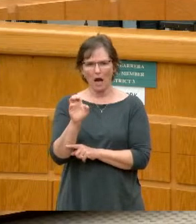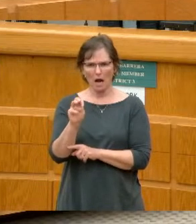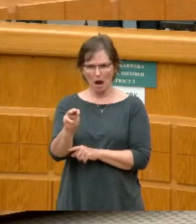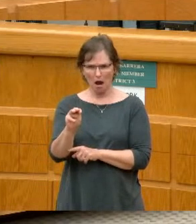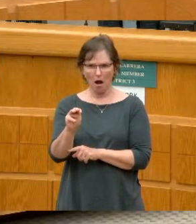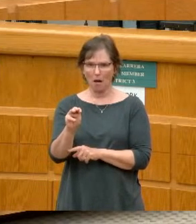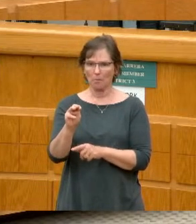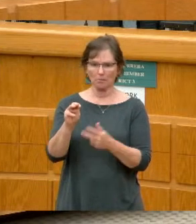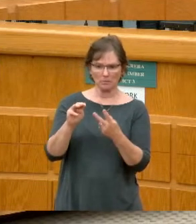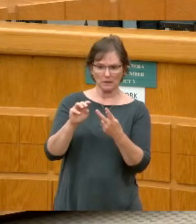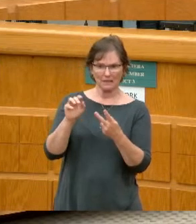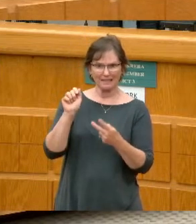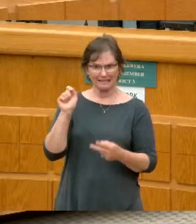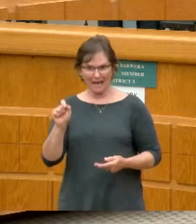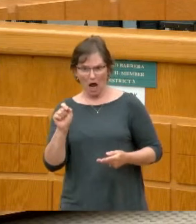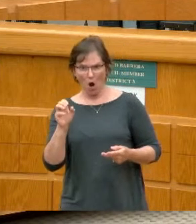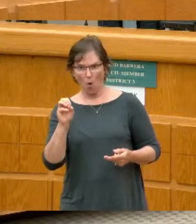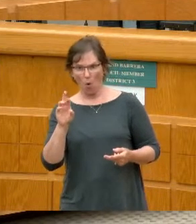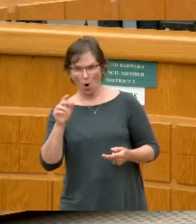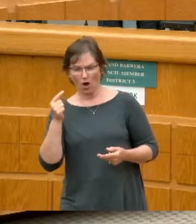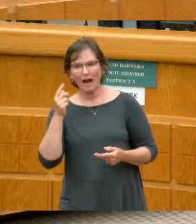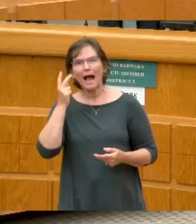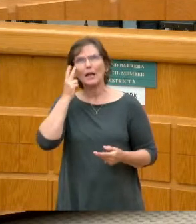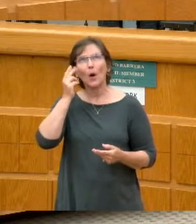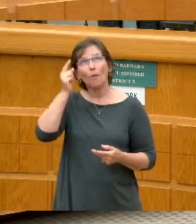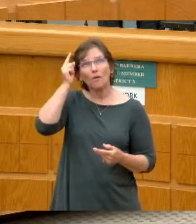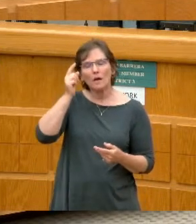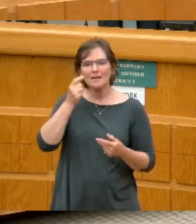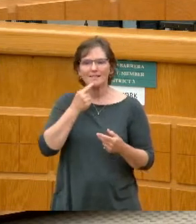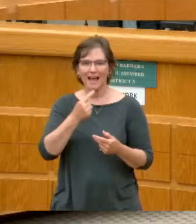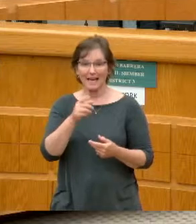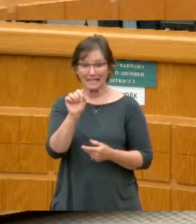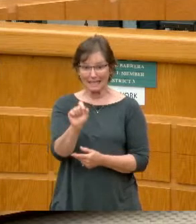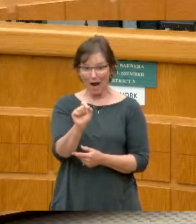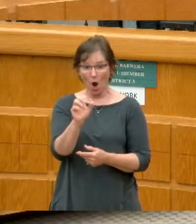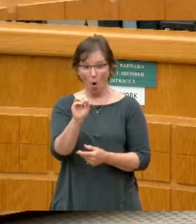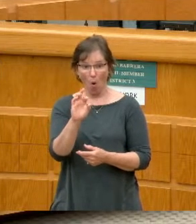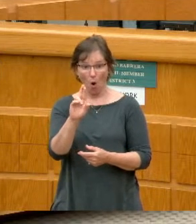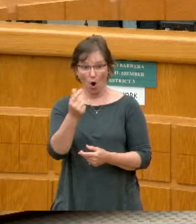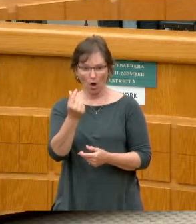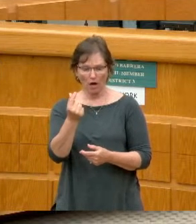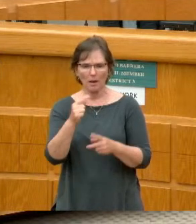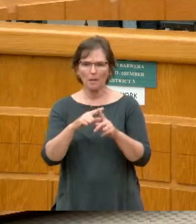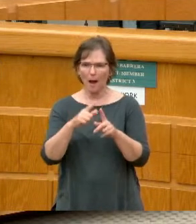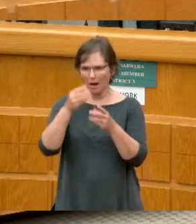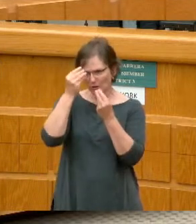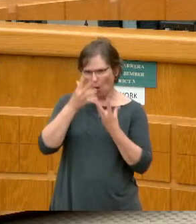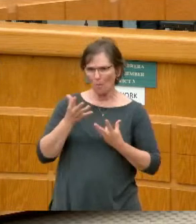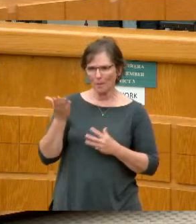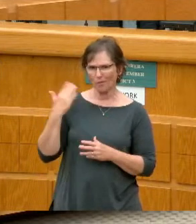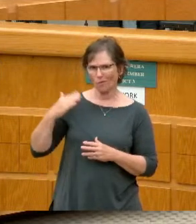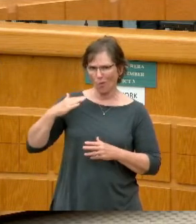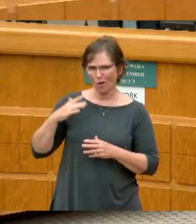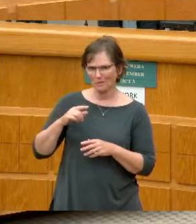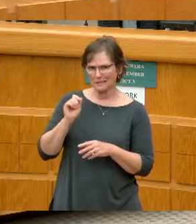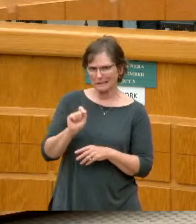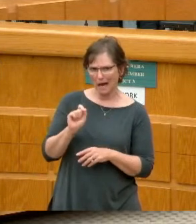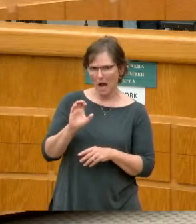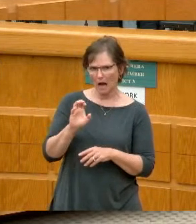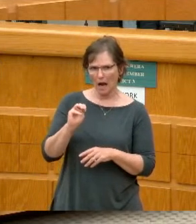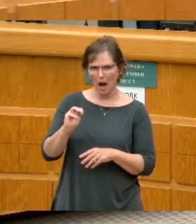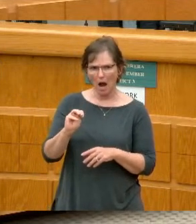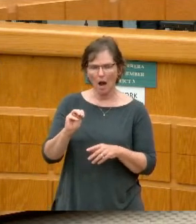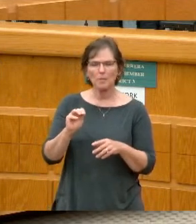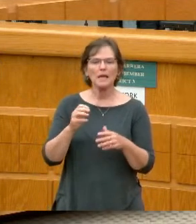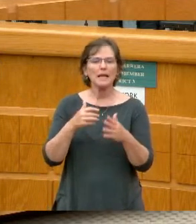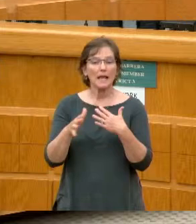free. And so I want to make certain that you guys, it says .org, and I'm getting a flash, but